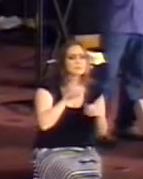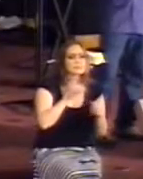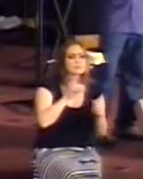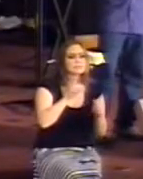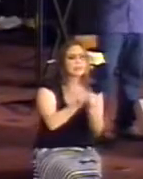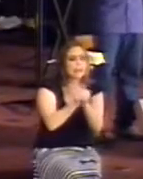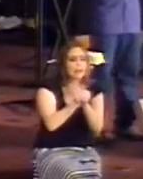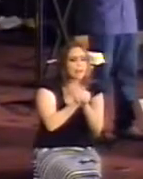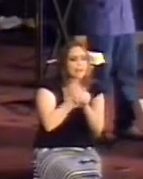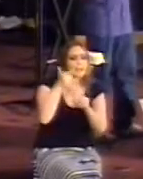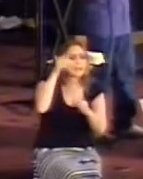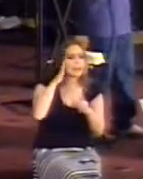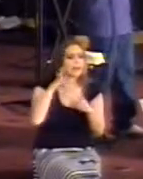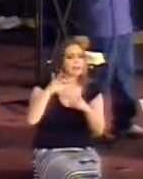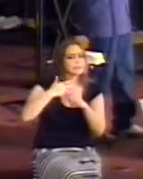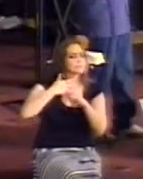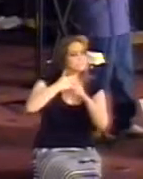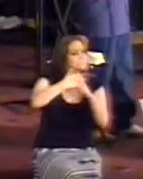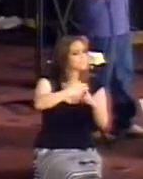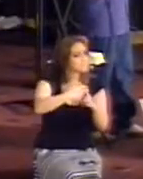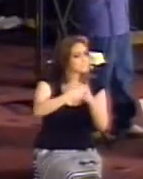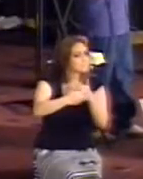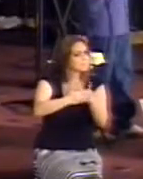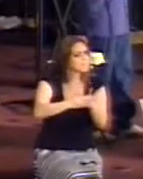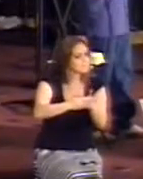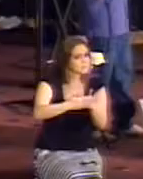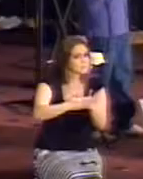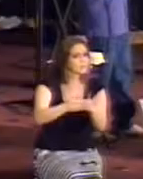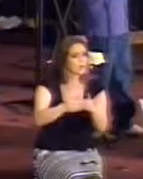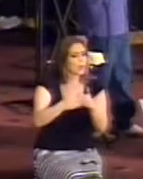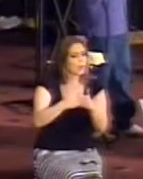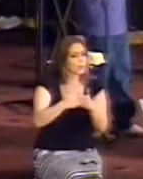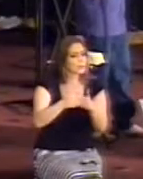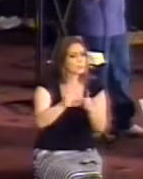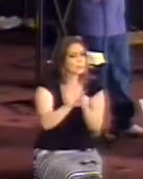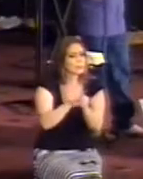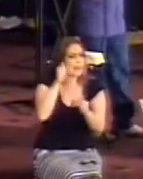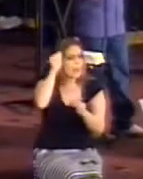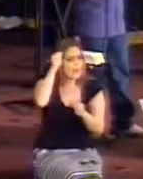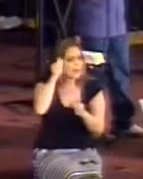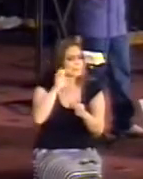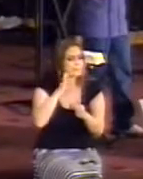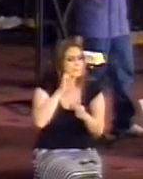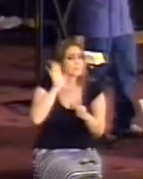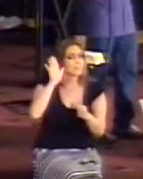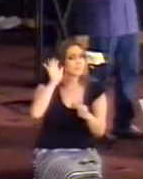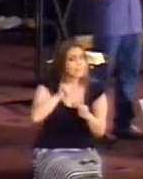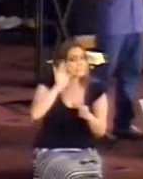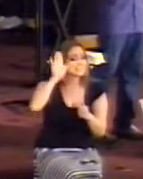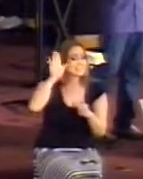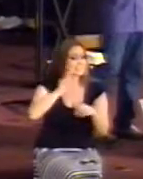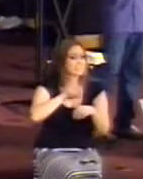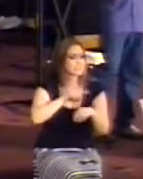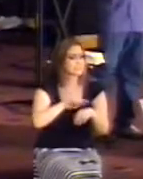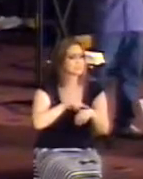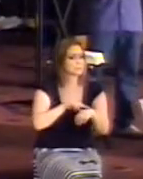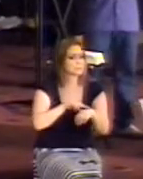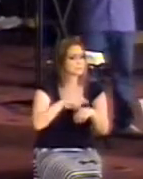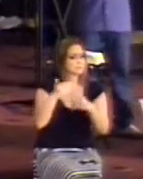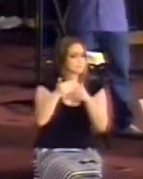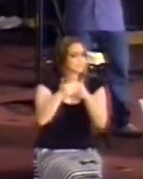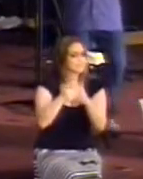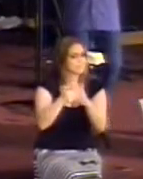near. He came to draw near to connect with Adam and Eve because that's his nature and that is our nature to be able to do that. And how